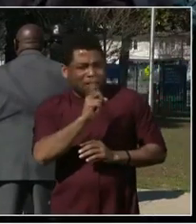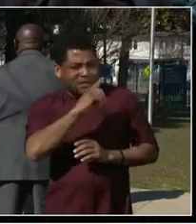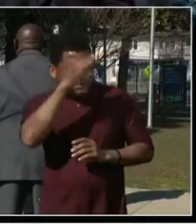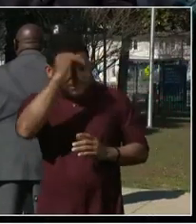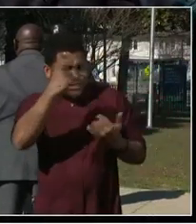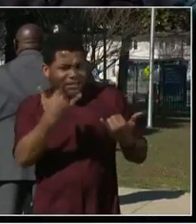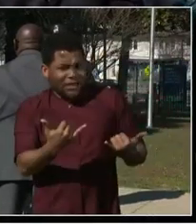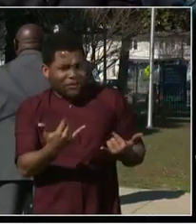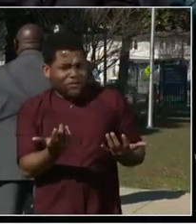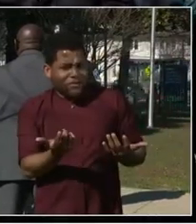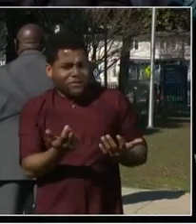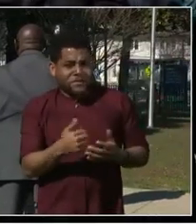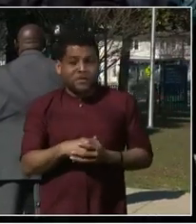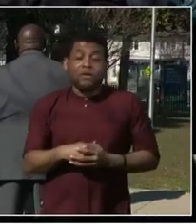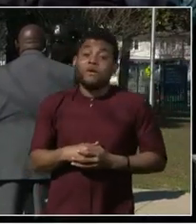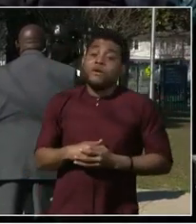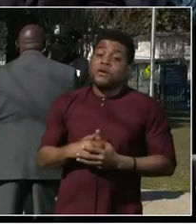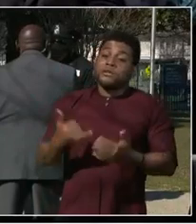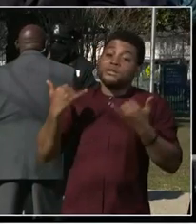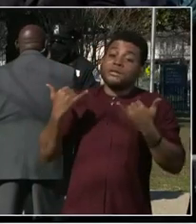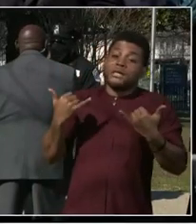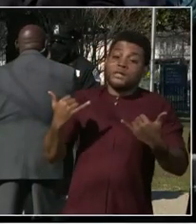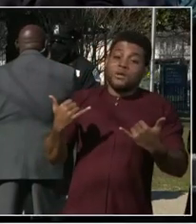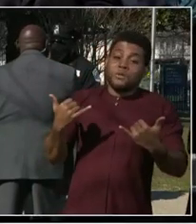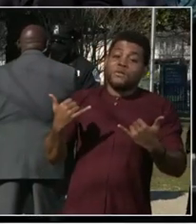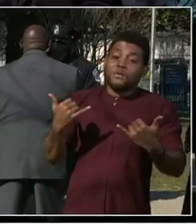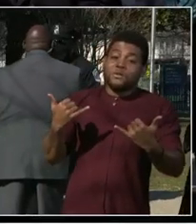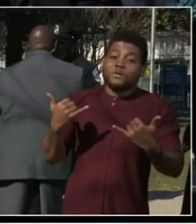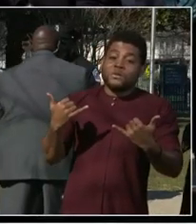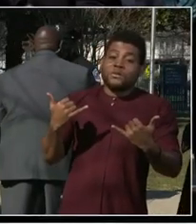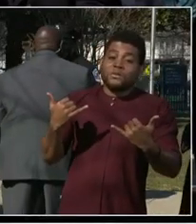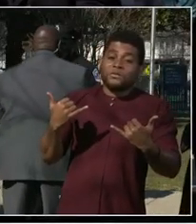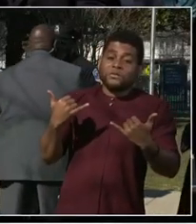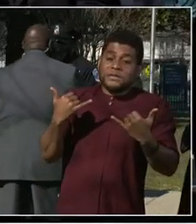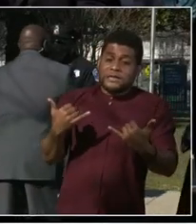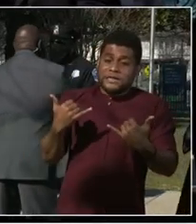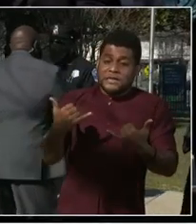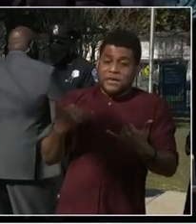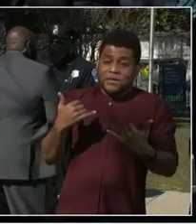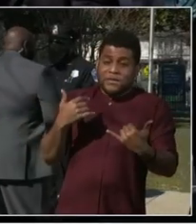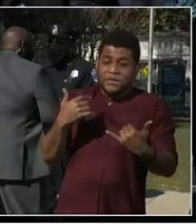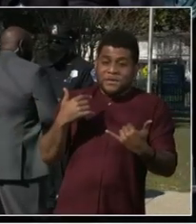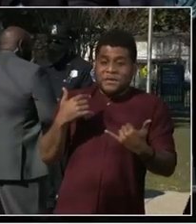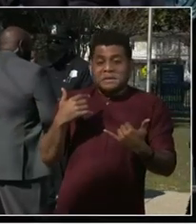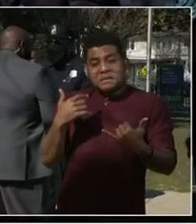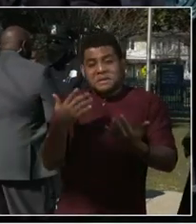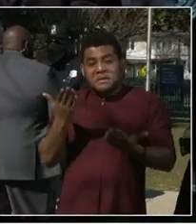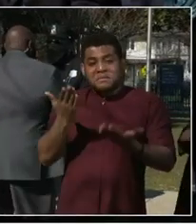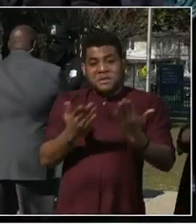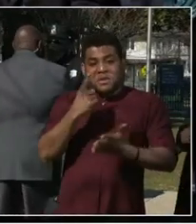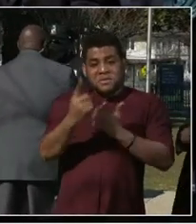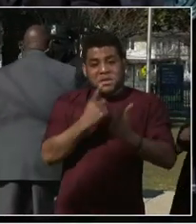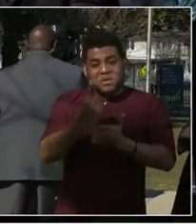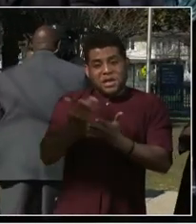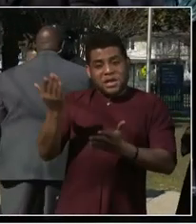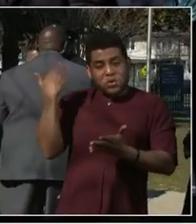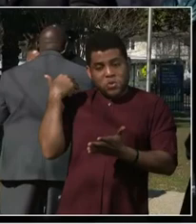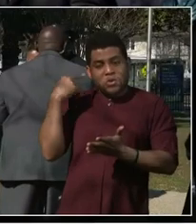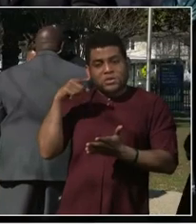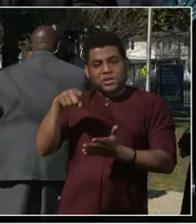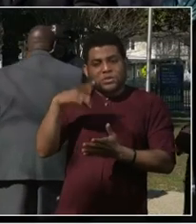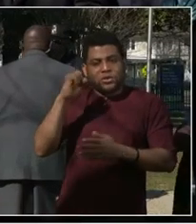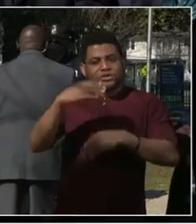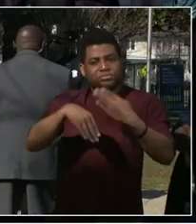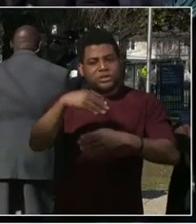At this point, he's over at the, well, right at this point, I'm not, as of about maybe an hour or so ago, he was being processed over